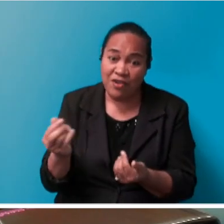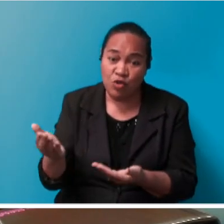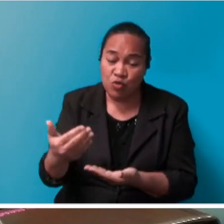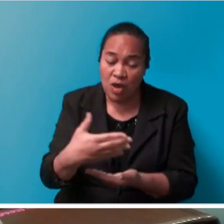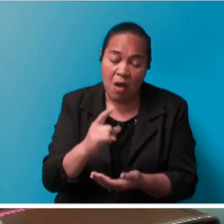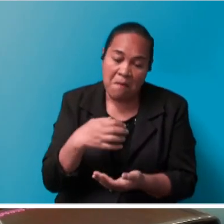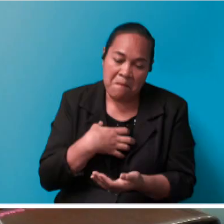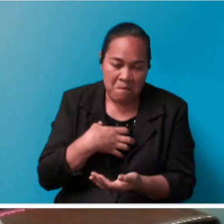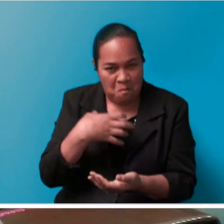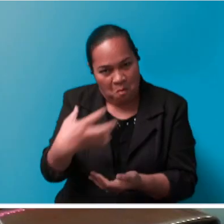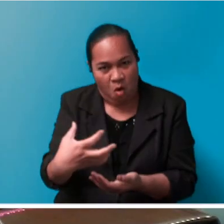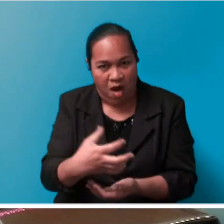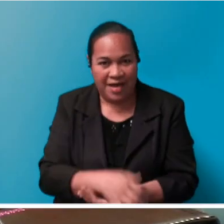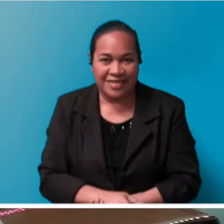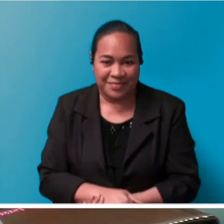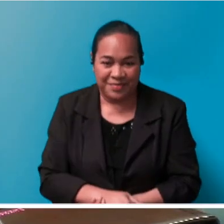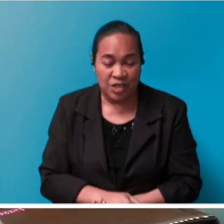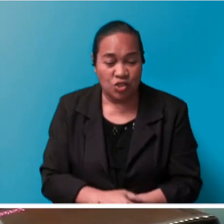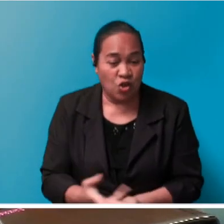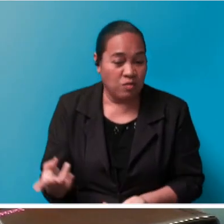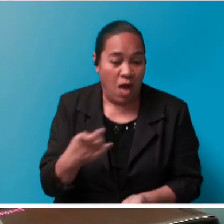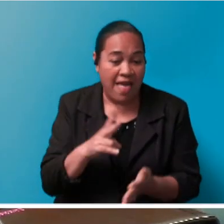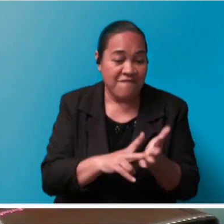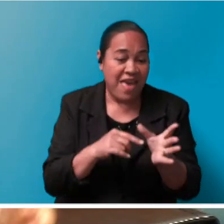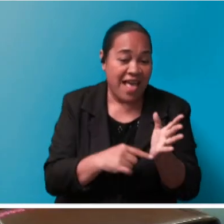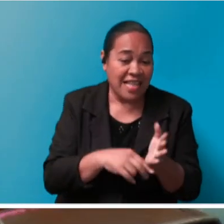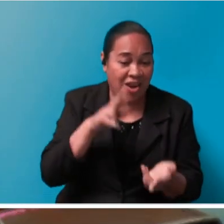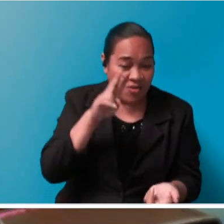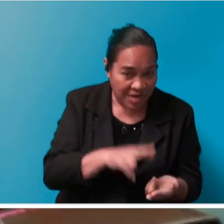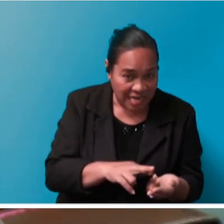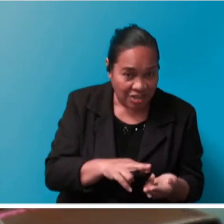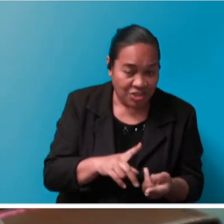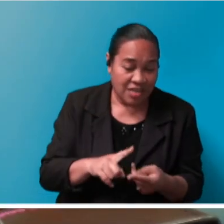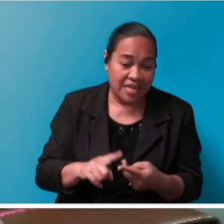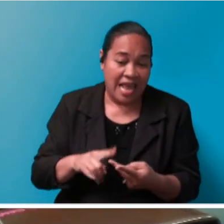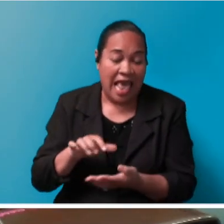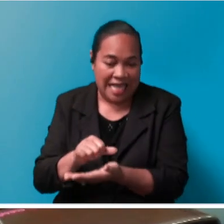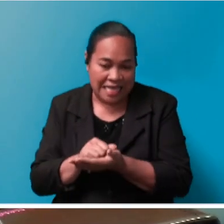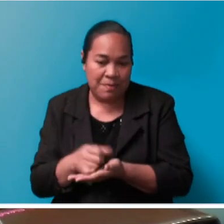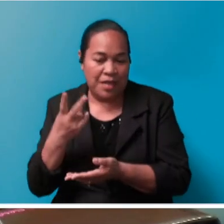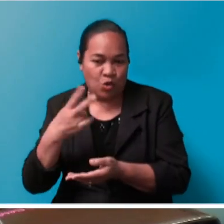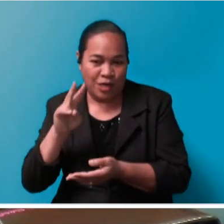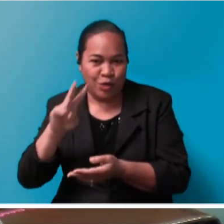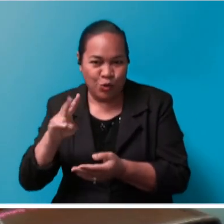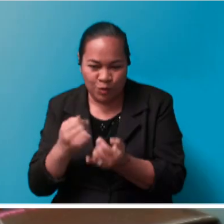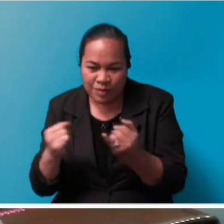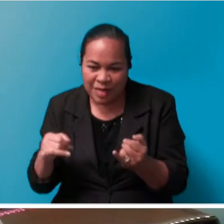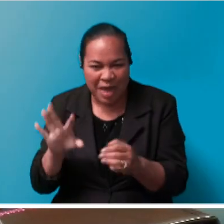more. So the combined effect of VAT reduction and keeping the 22 items zero